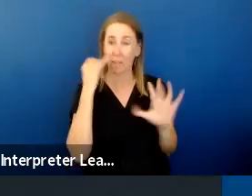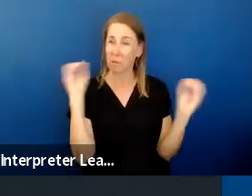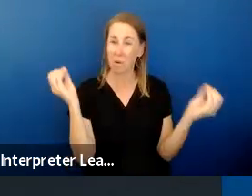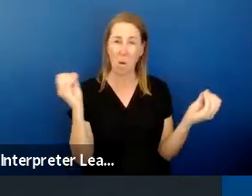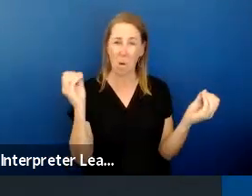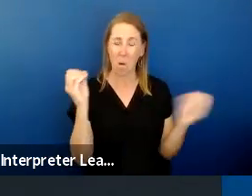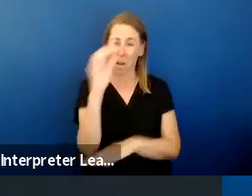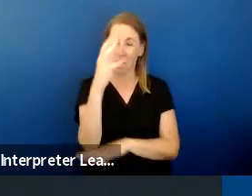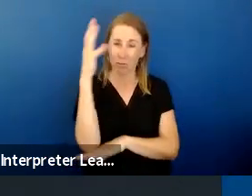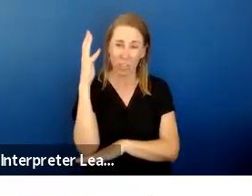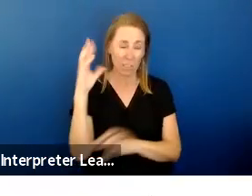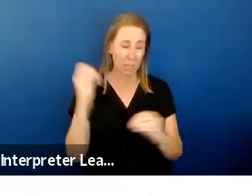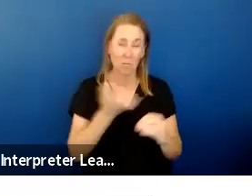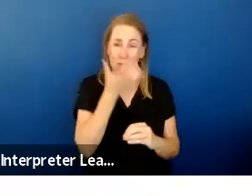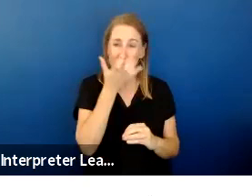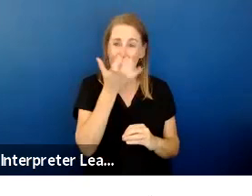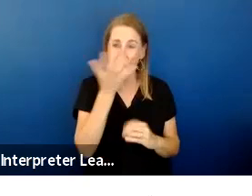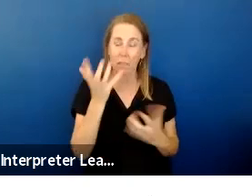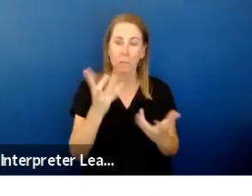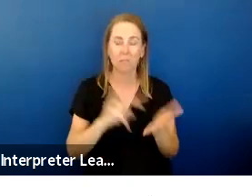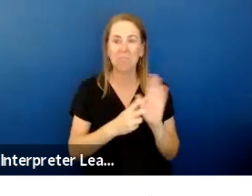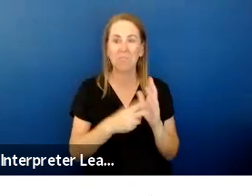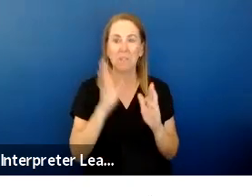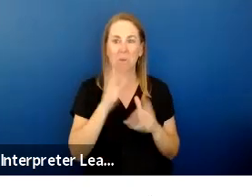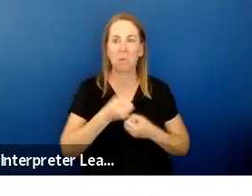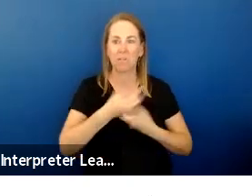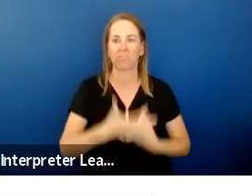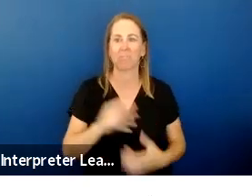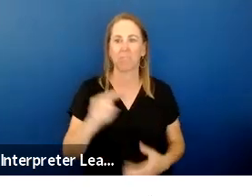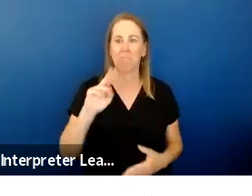video of some mud flows.